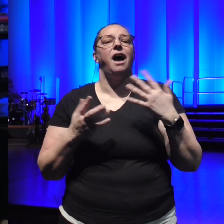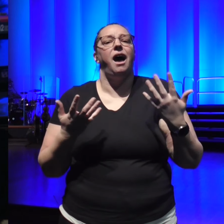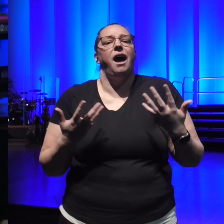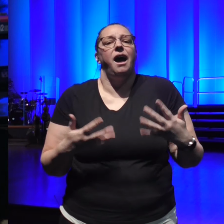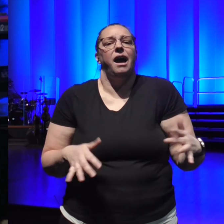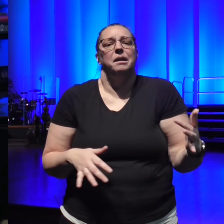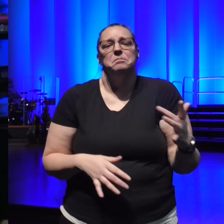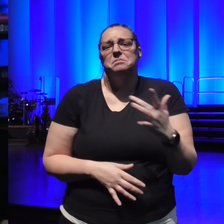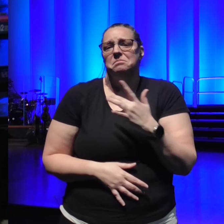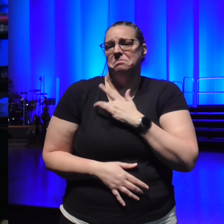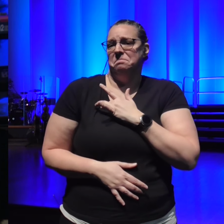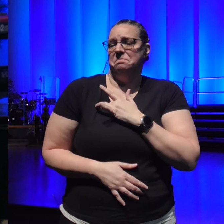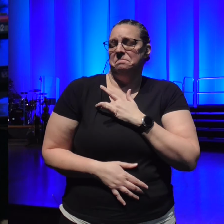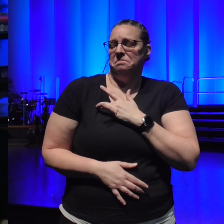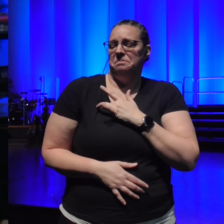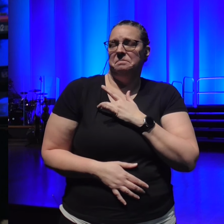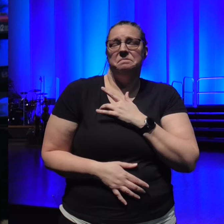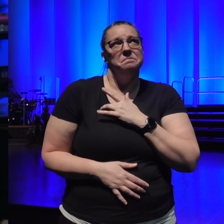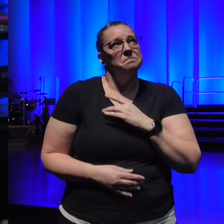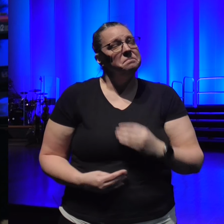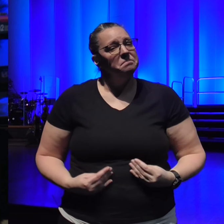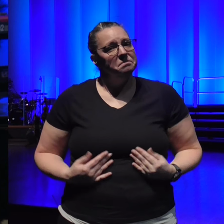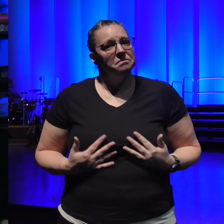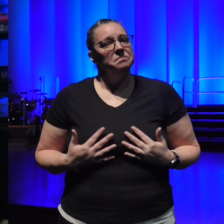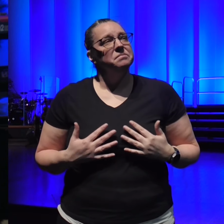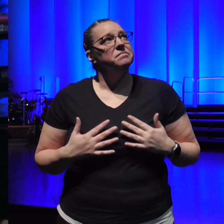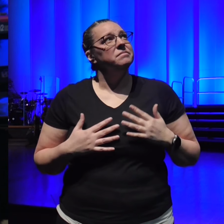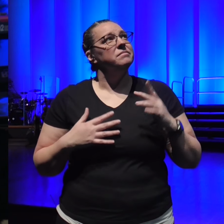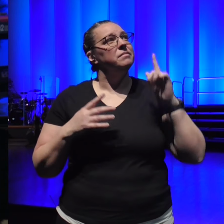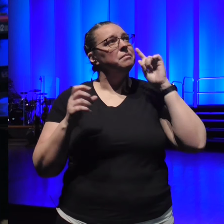by amazing grace.